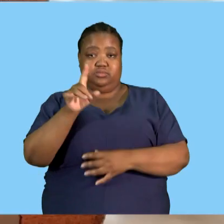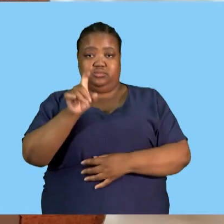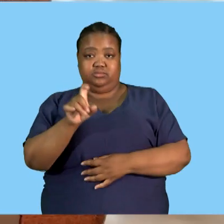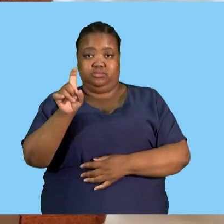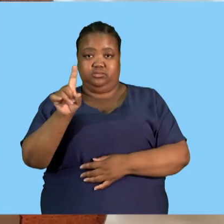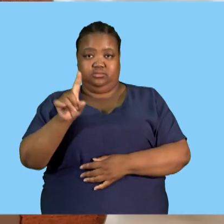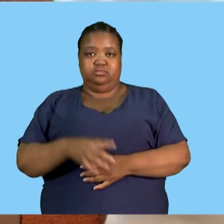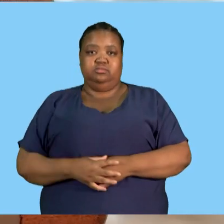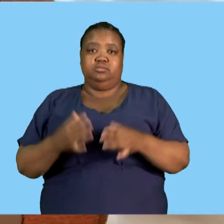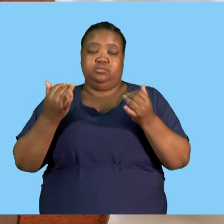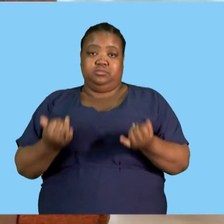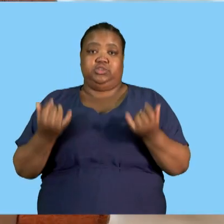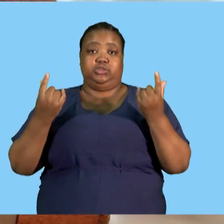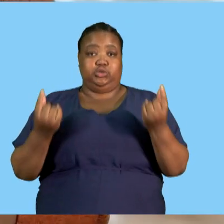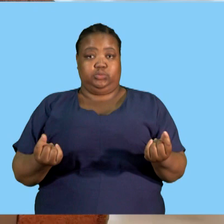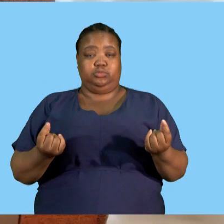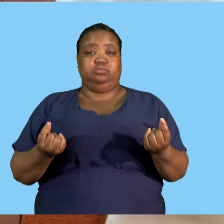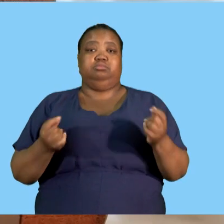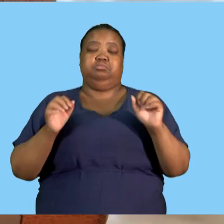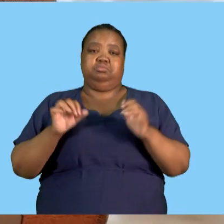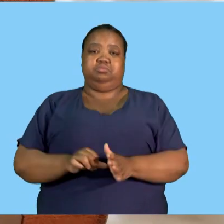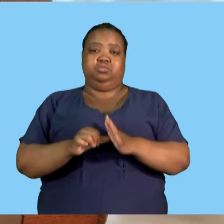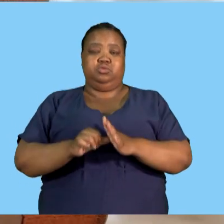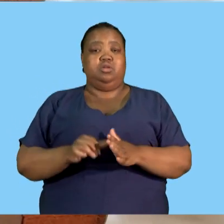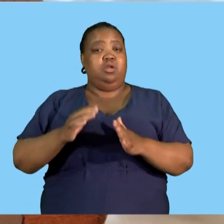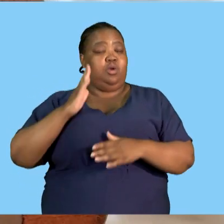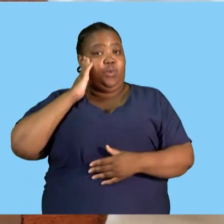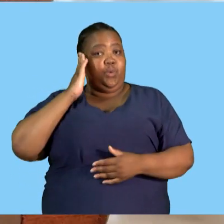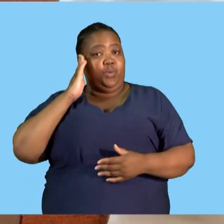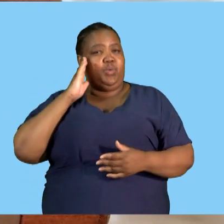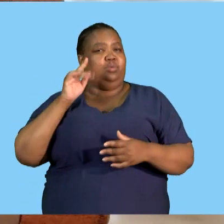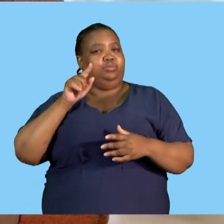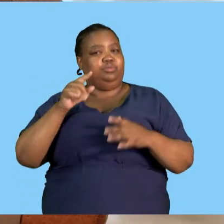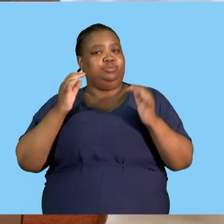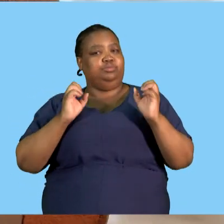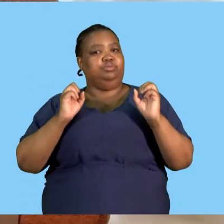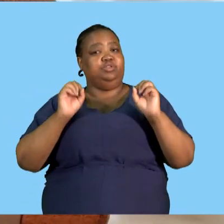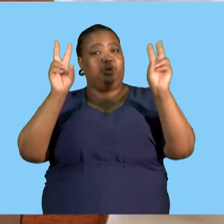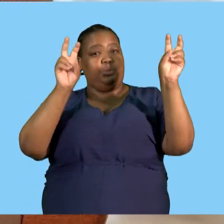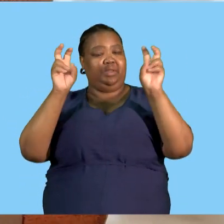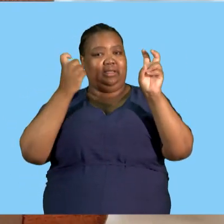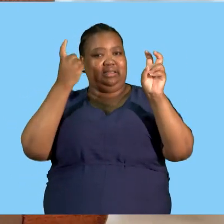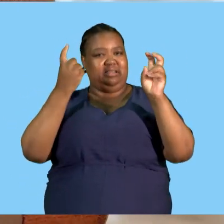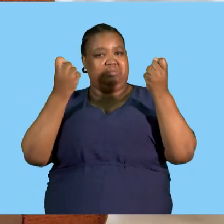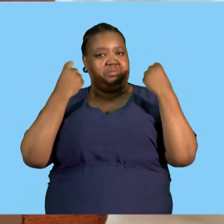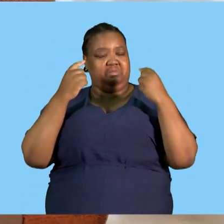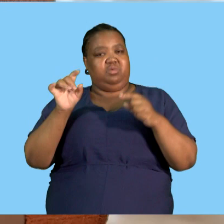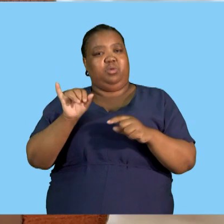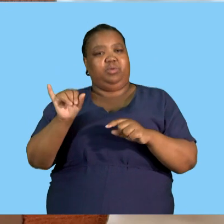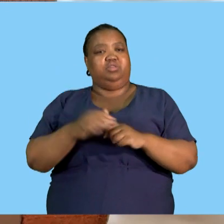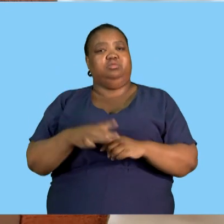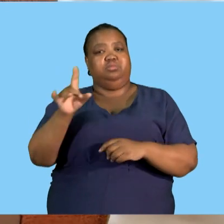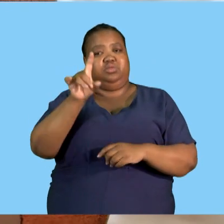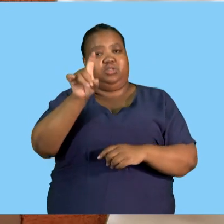with this challenging question. You have to do it just so that you can know whether you understand the topic or you don't understand the